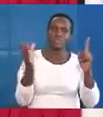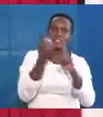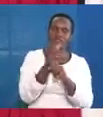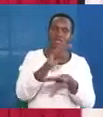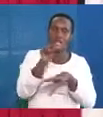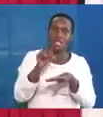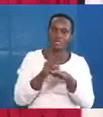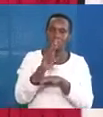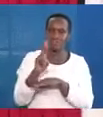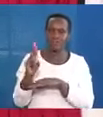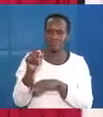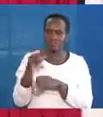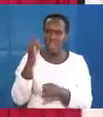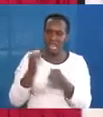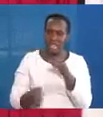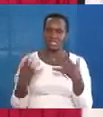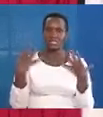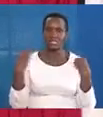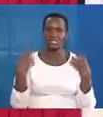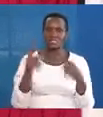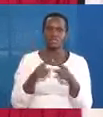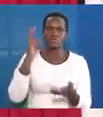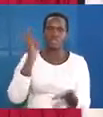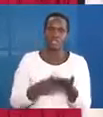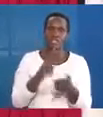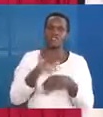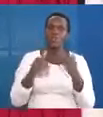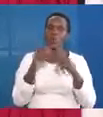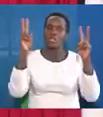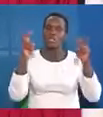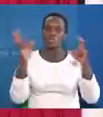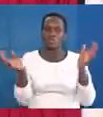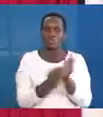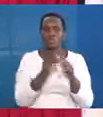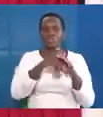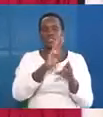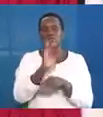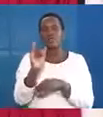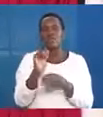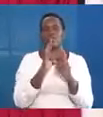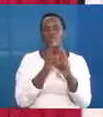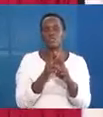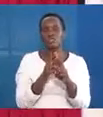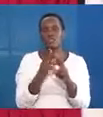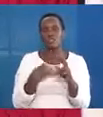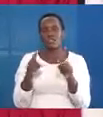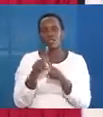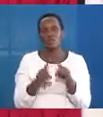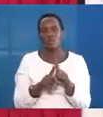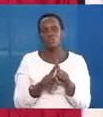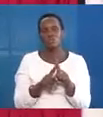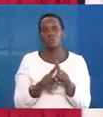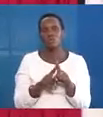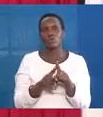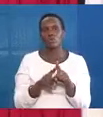last exercise in validation of the issues articulated in the BBI report and the last stage in